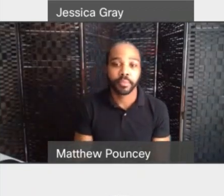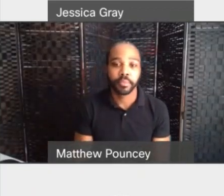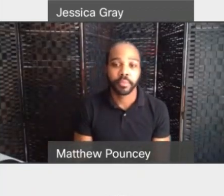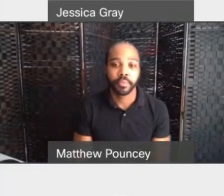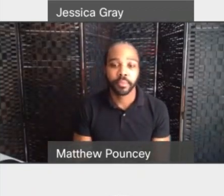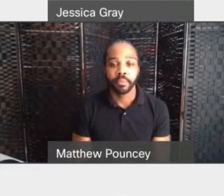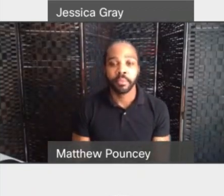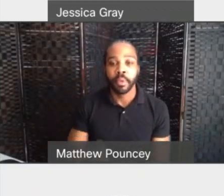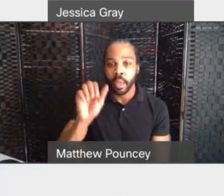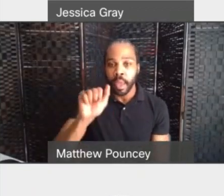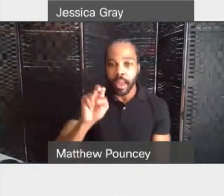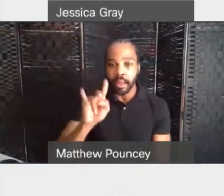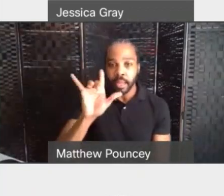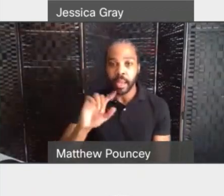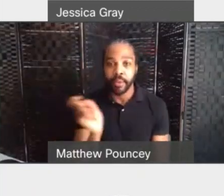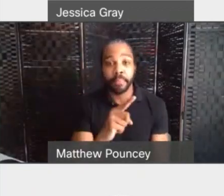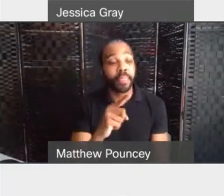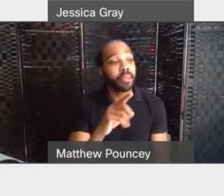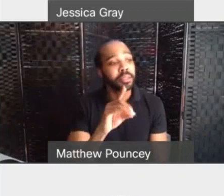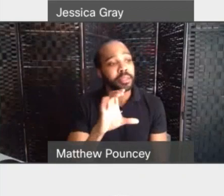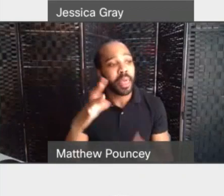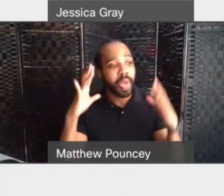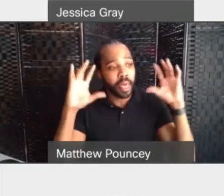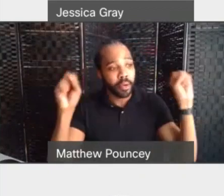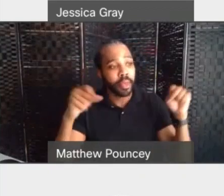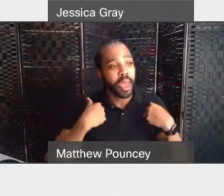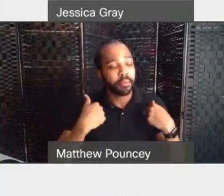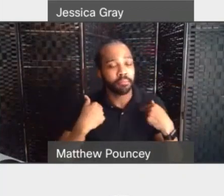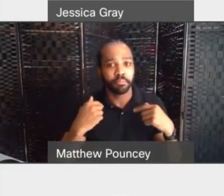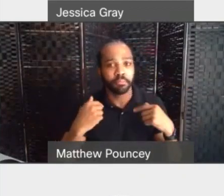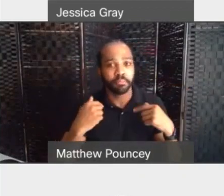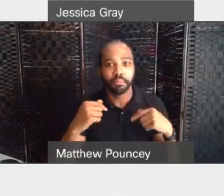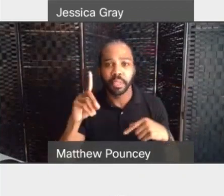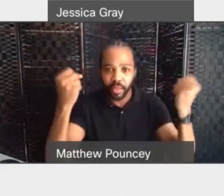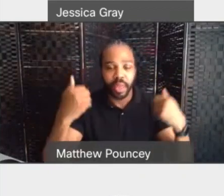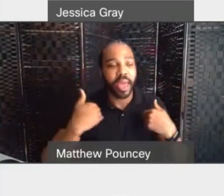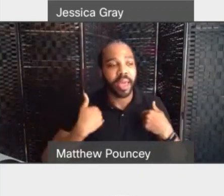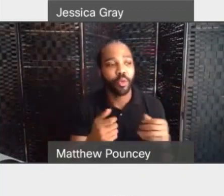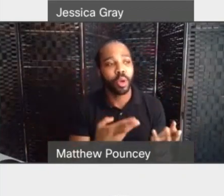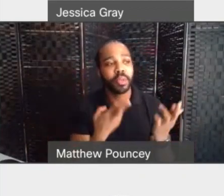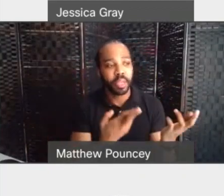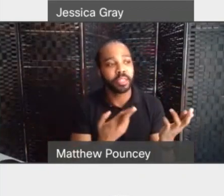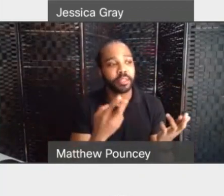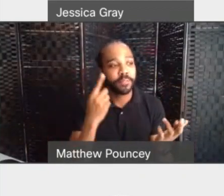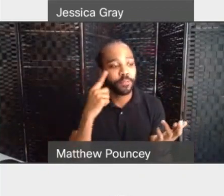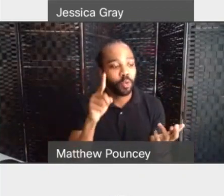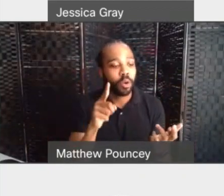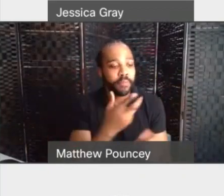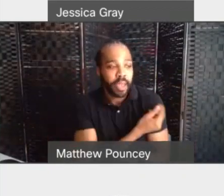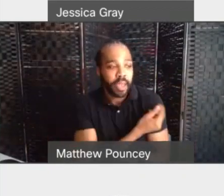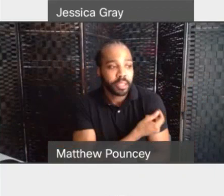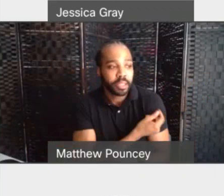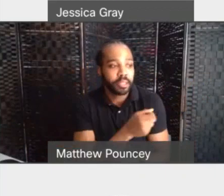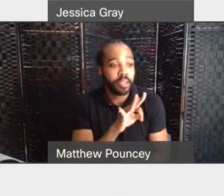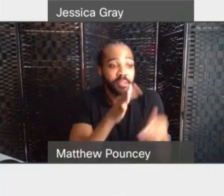Does DC Health have a recommendation regarding vaccinations for people who are receiving hospice?